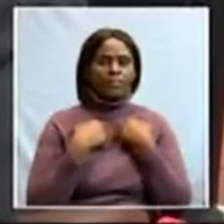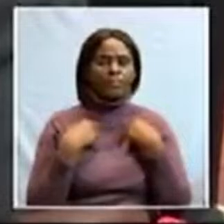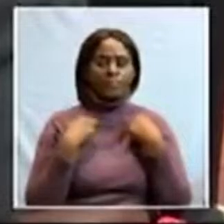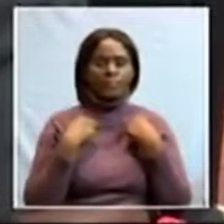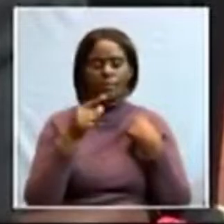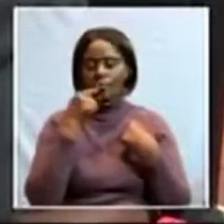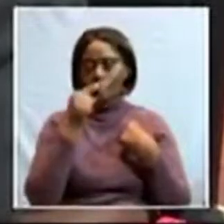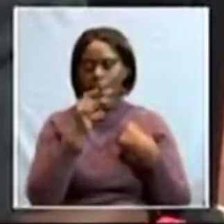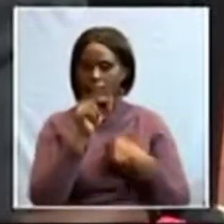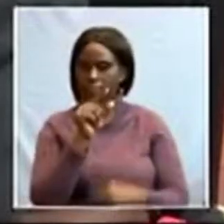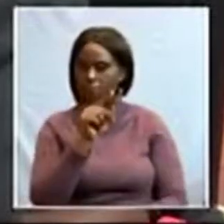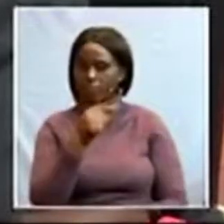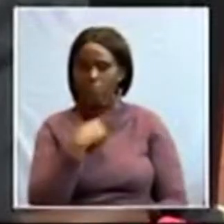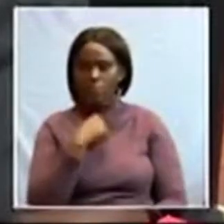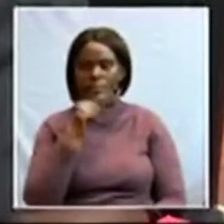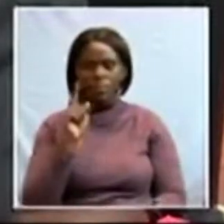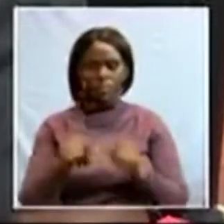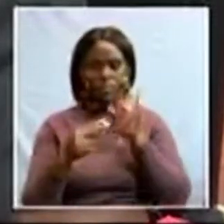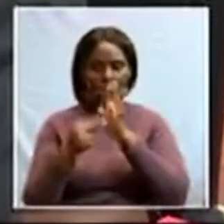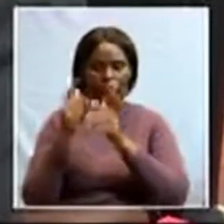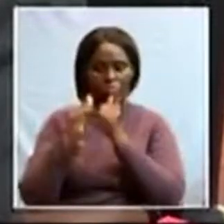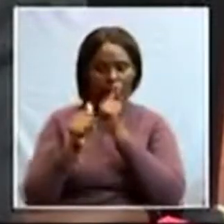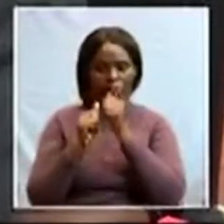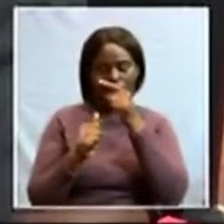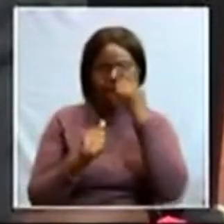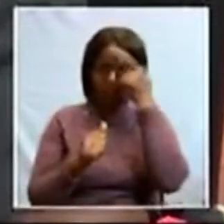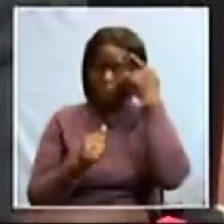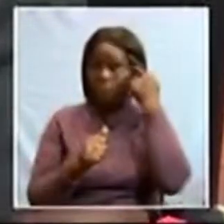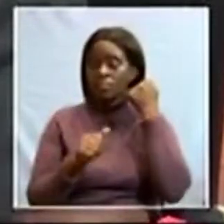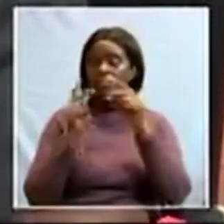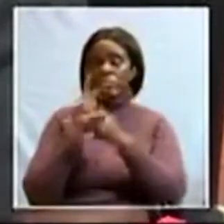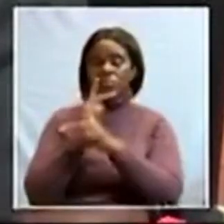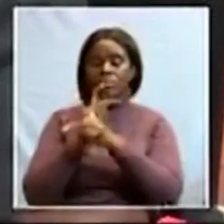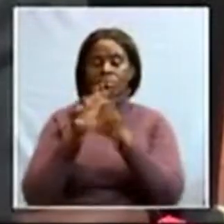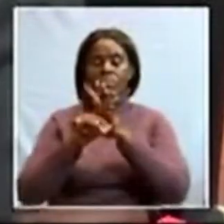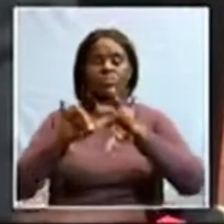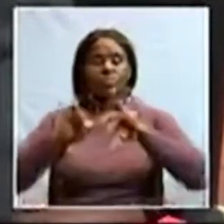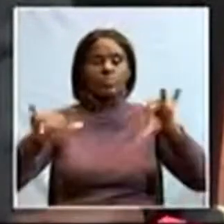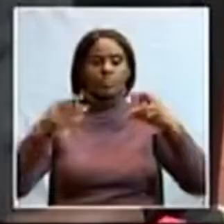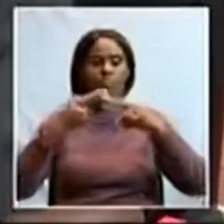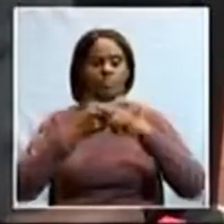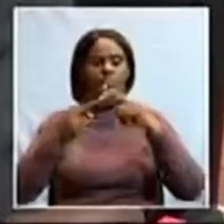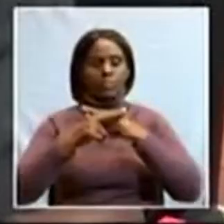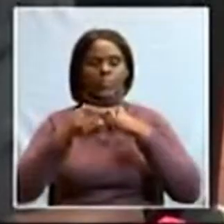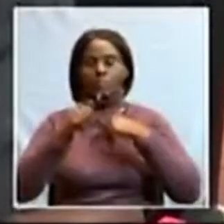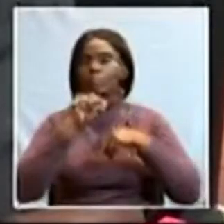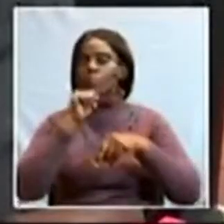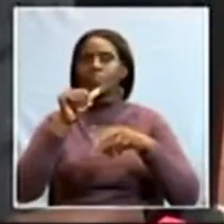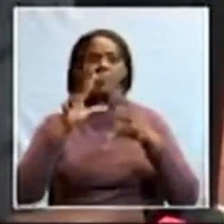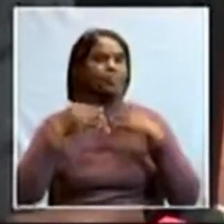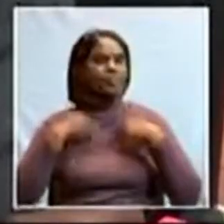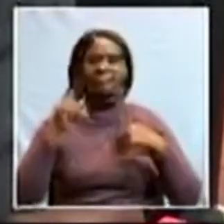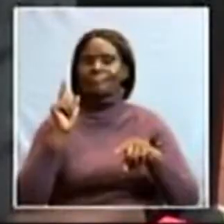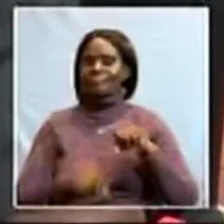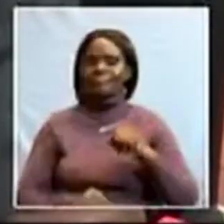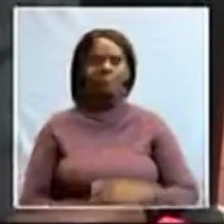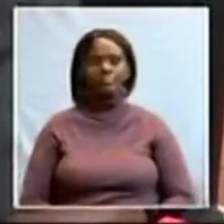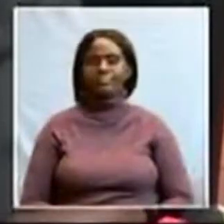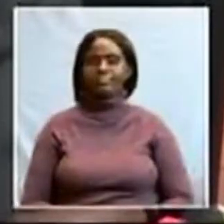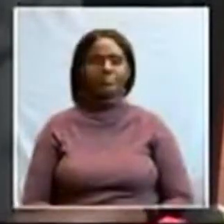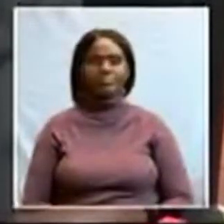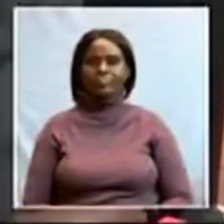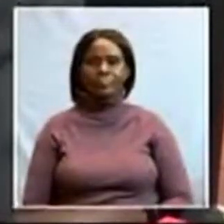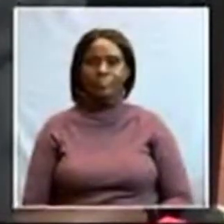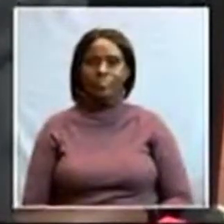then you say, no, I can't avail this because they are kept in separate rooms. This chair will not be accepted by